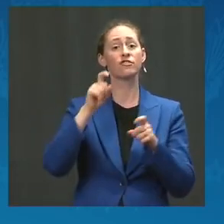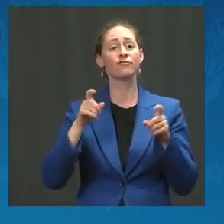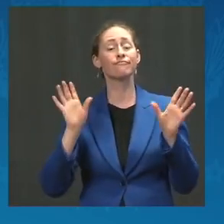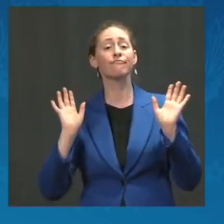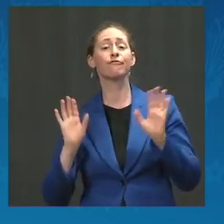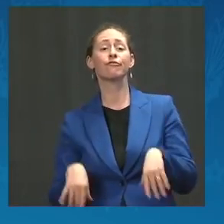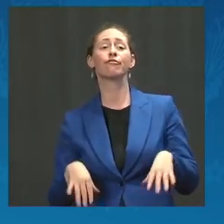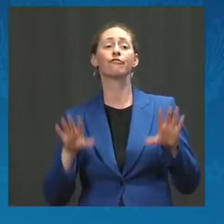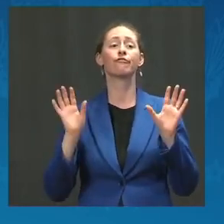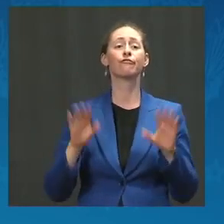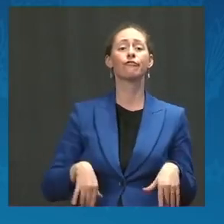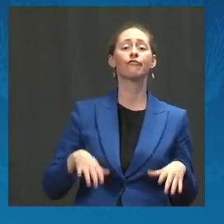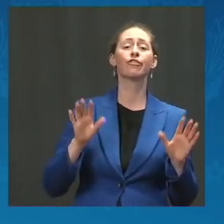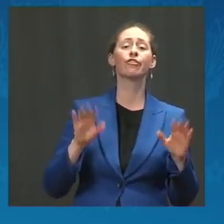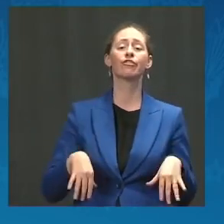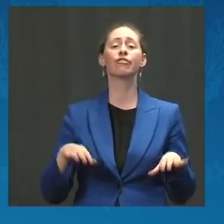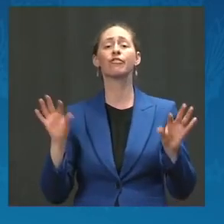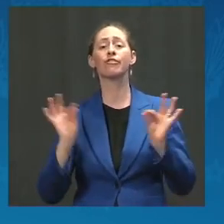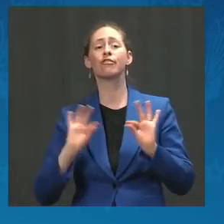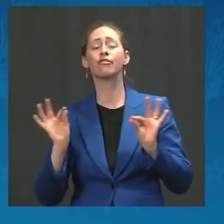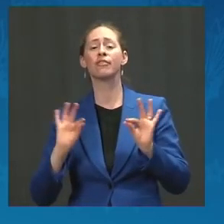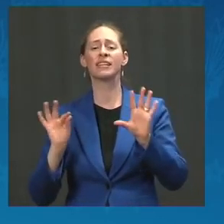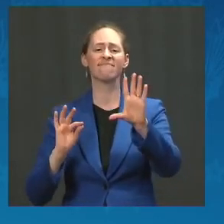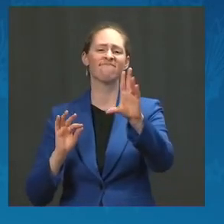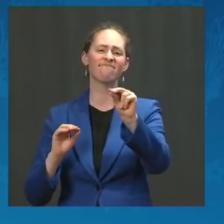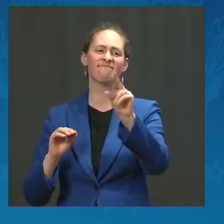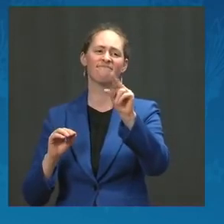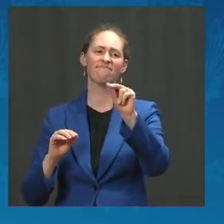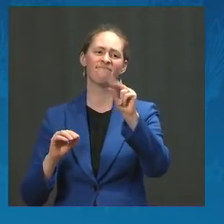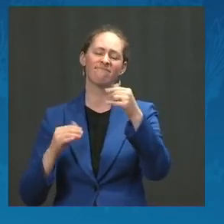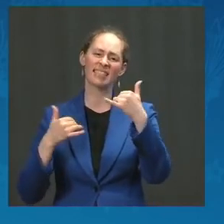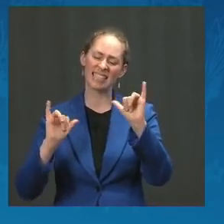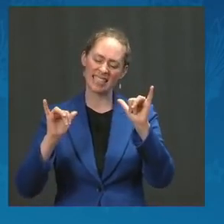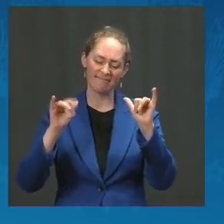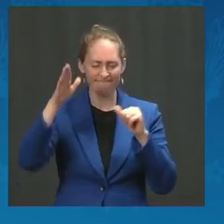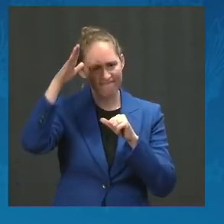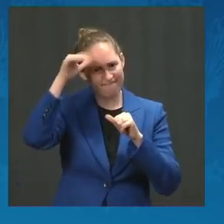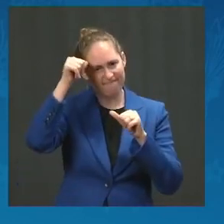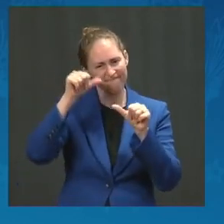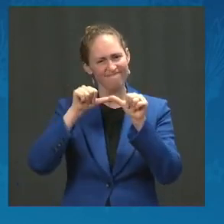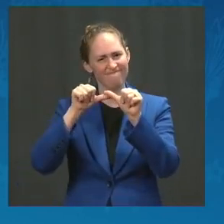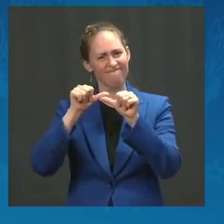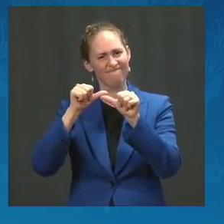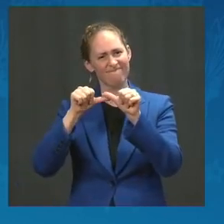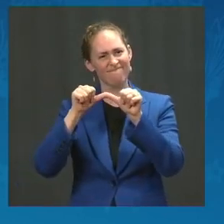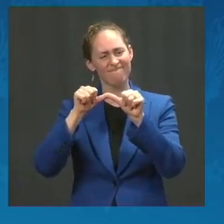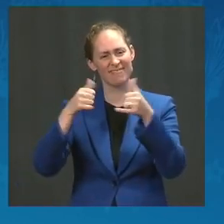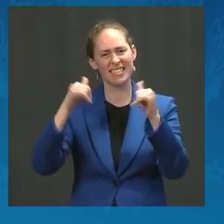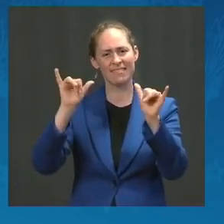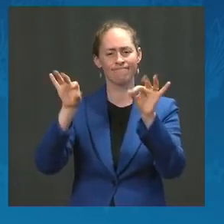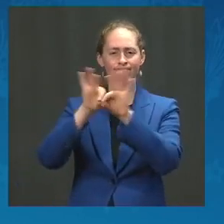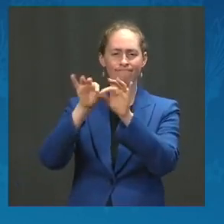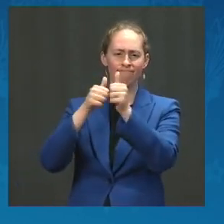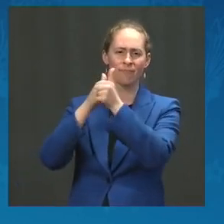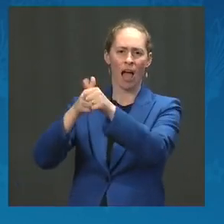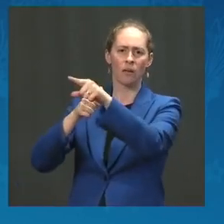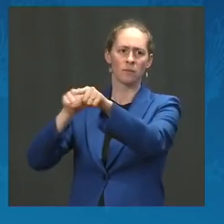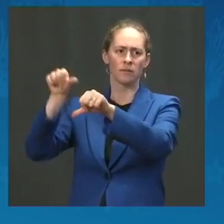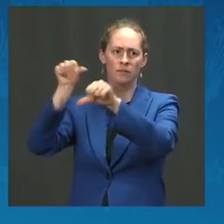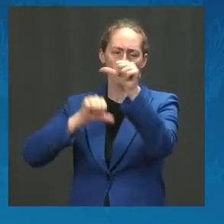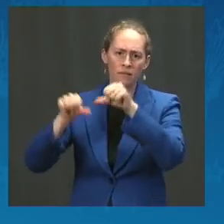down. We just need to finish the job with science, with facts, with the